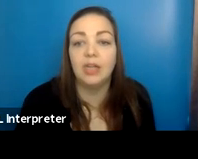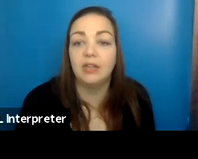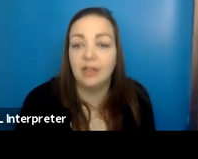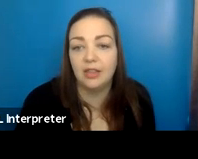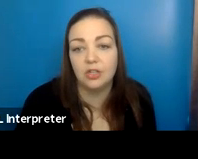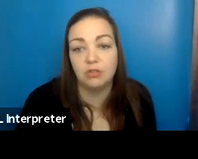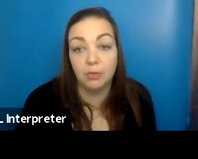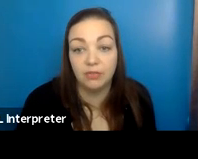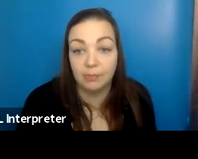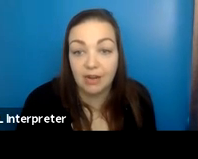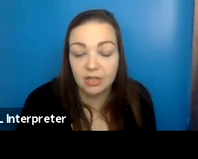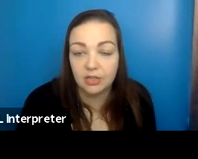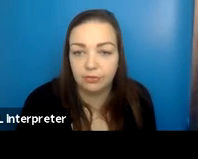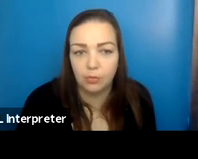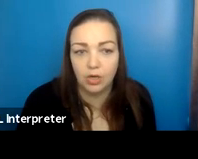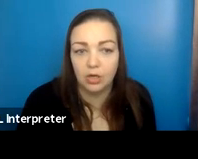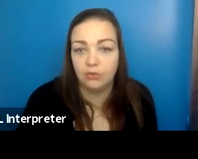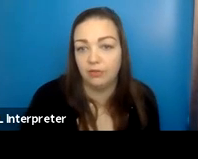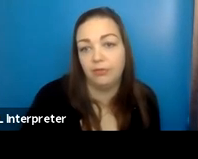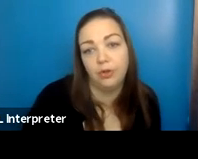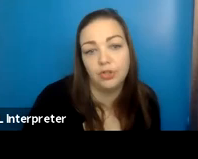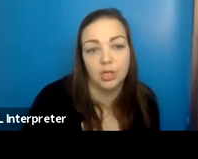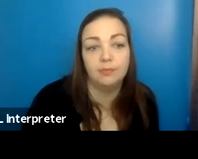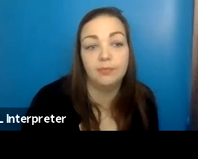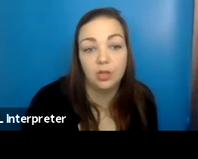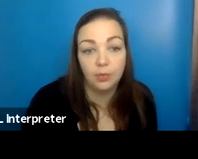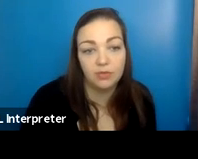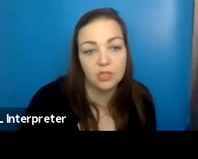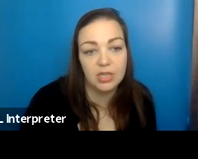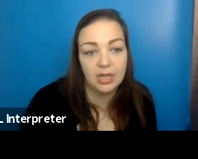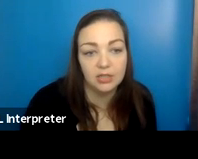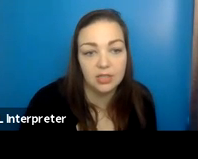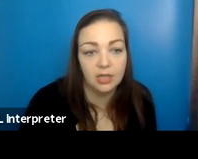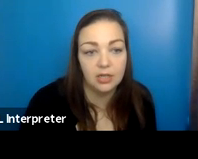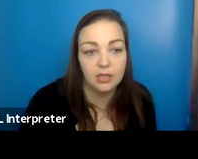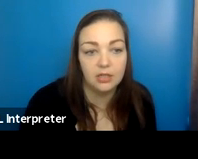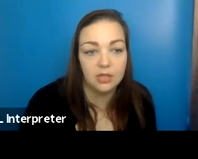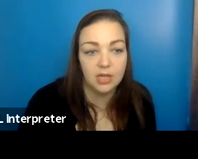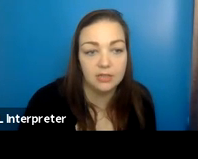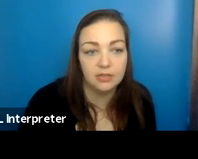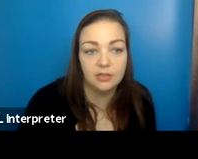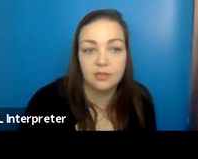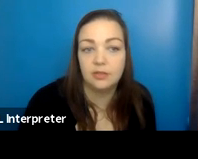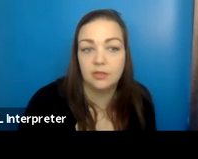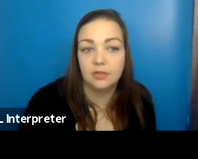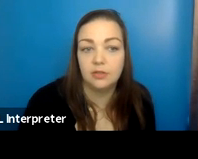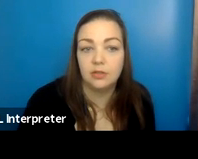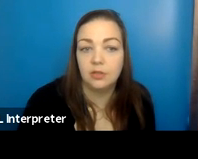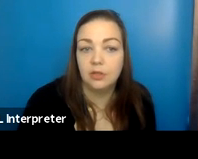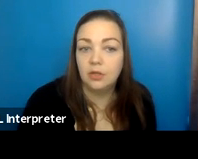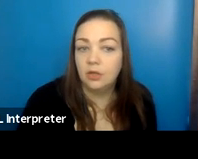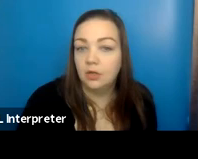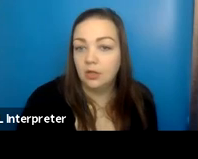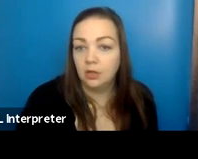are working together to remove the barriers for a more inclusive future. Can we move on to the next slide?